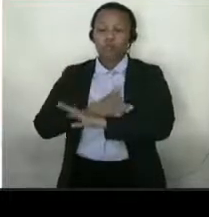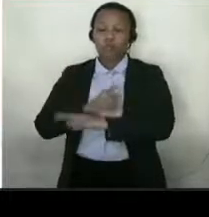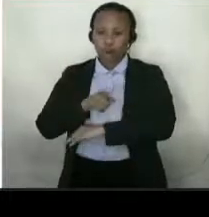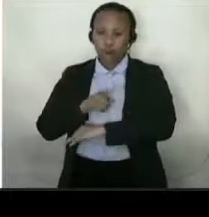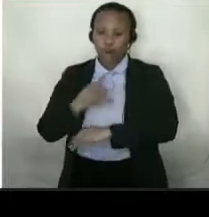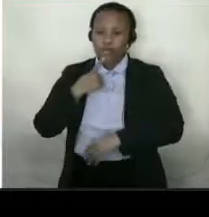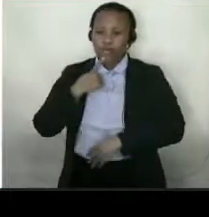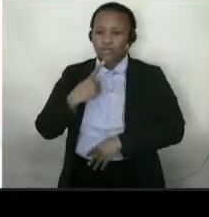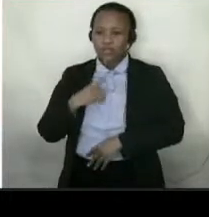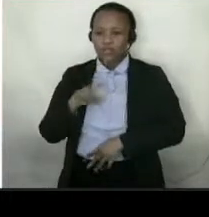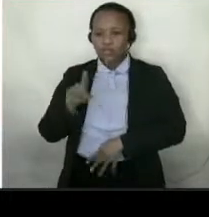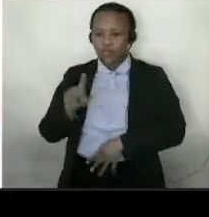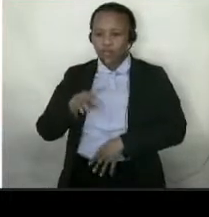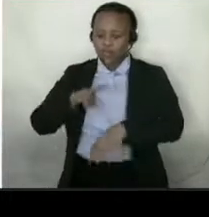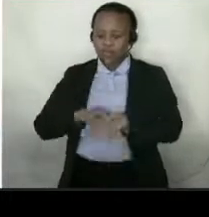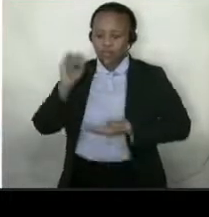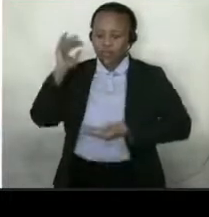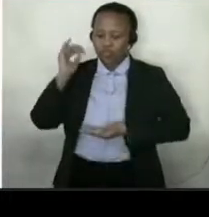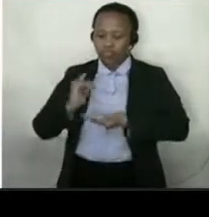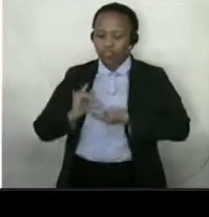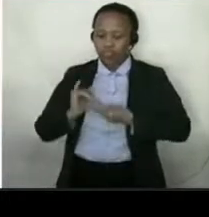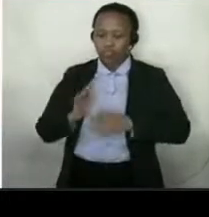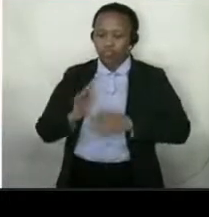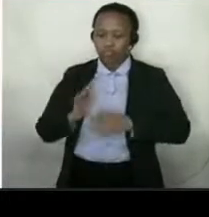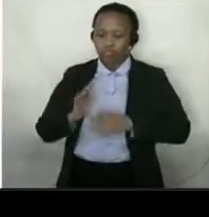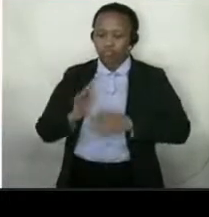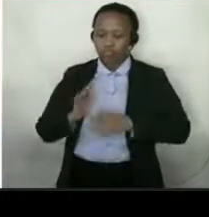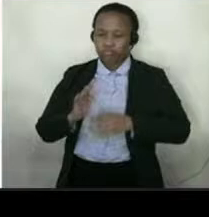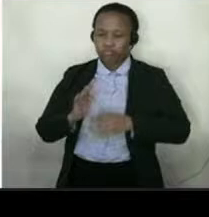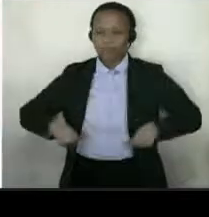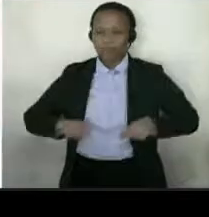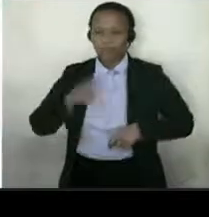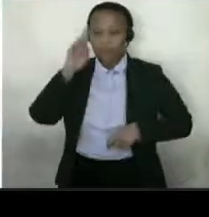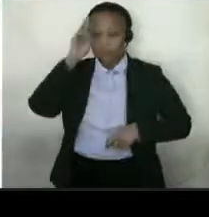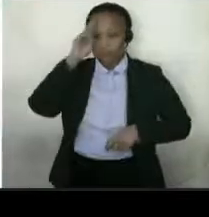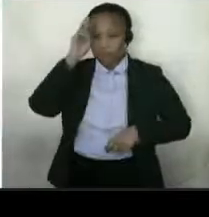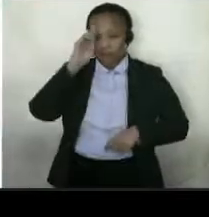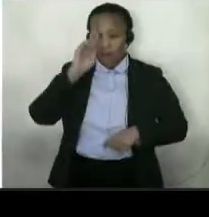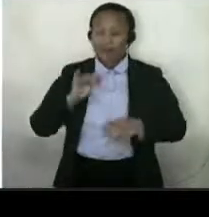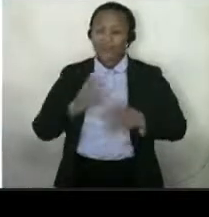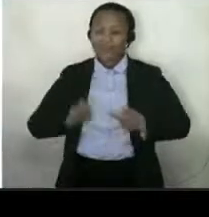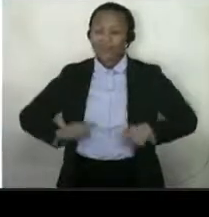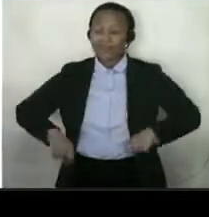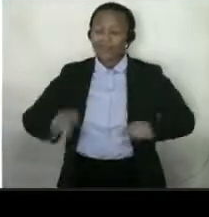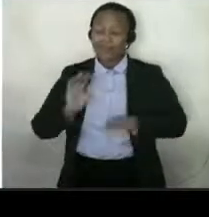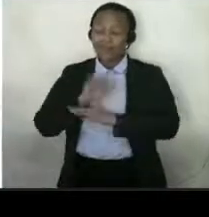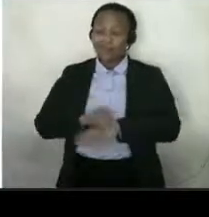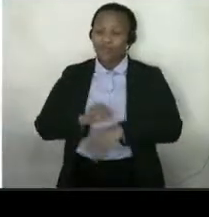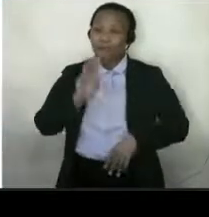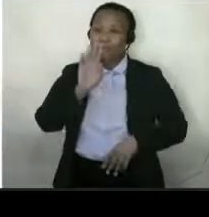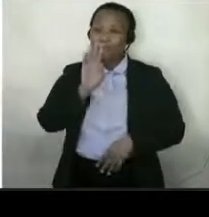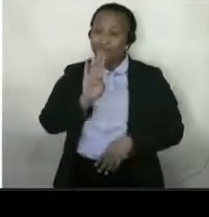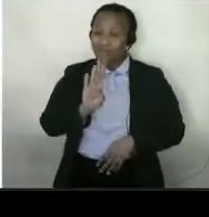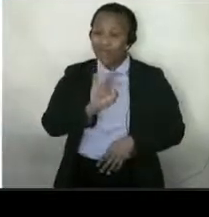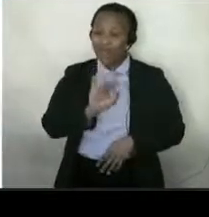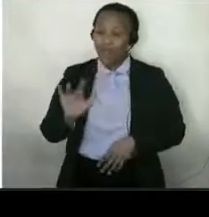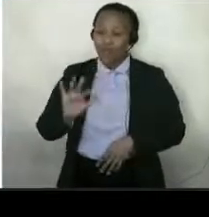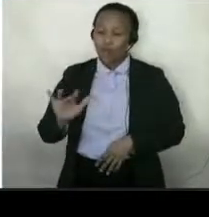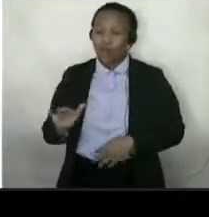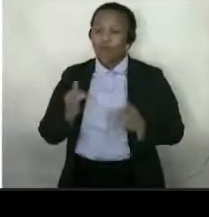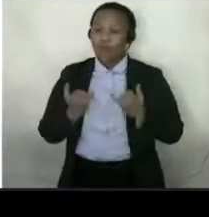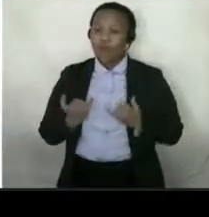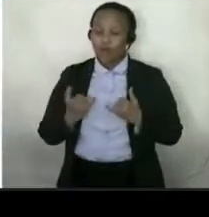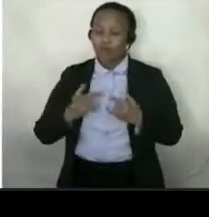on reducing irregular expenditure in billions, mind you, but honorable members, this still presents this